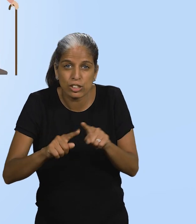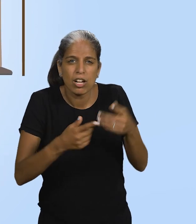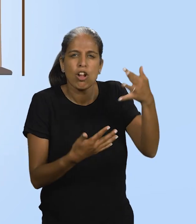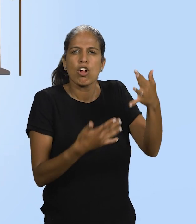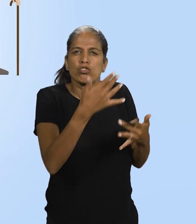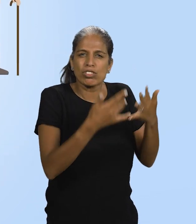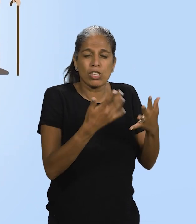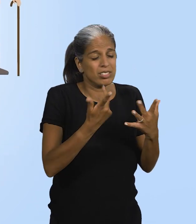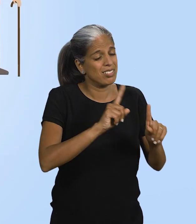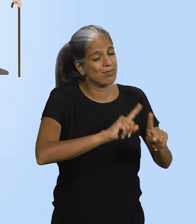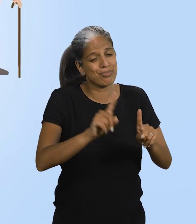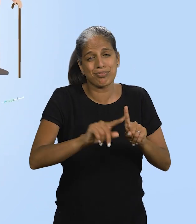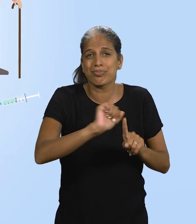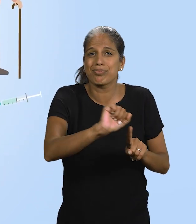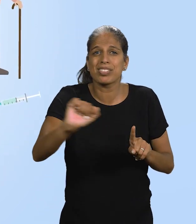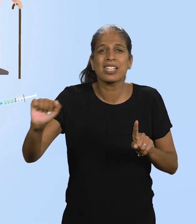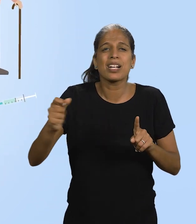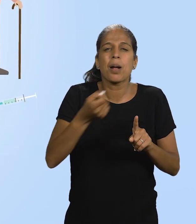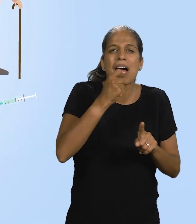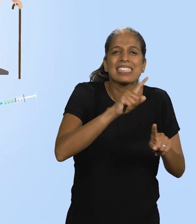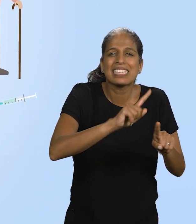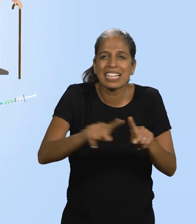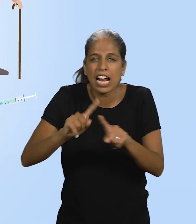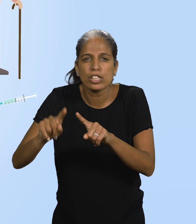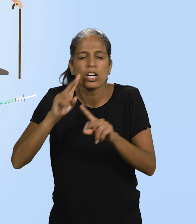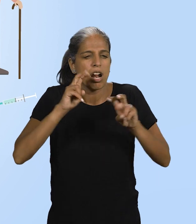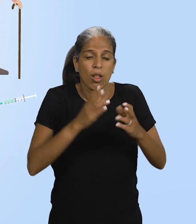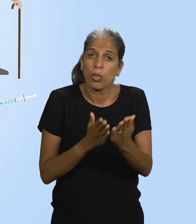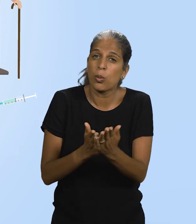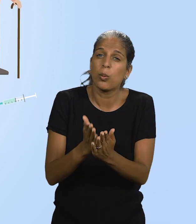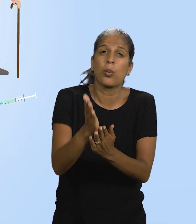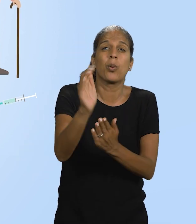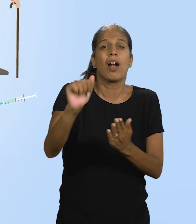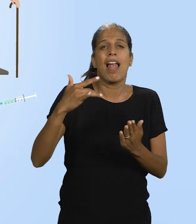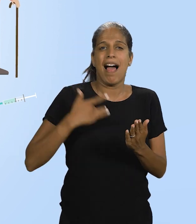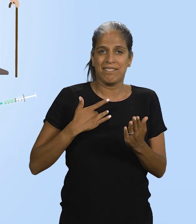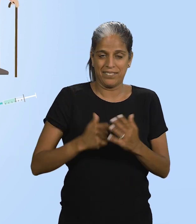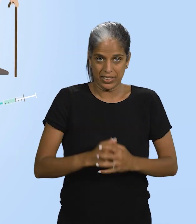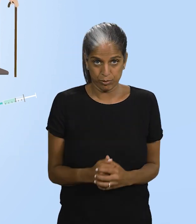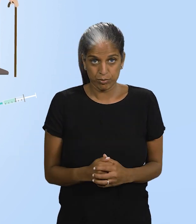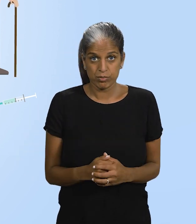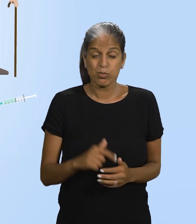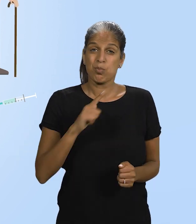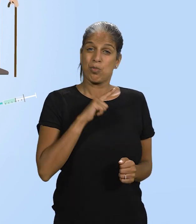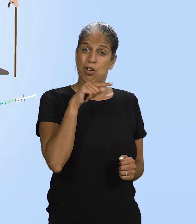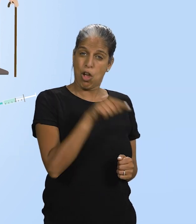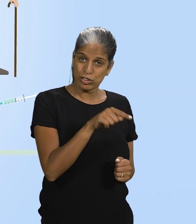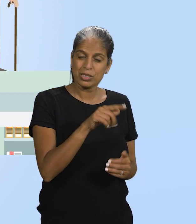As these results are relevant to many different medicines, these pharmacogenetic test results will be used across a person's